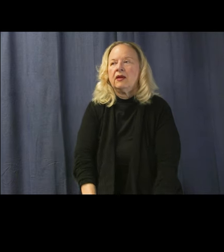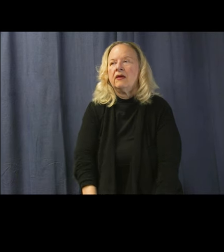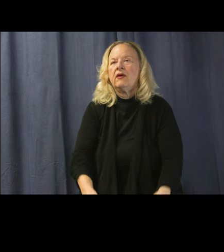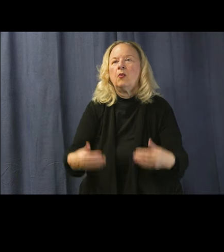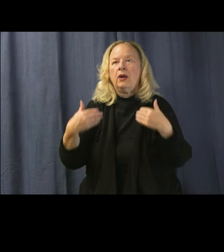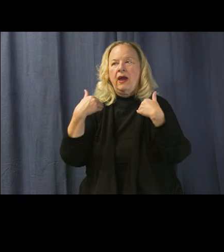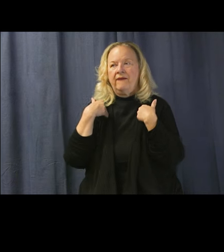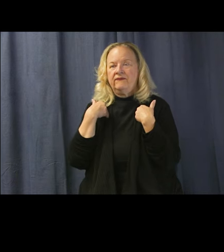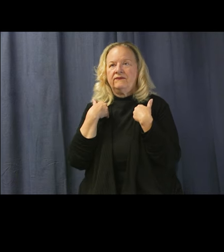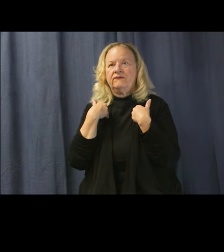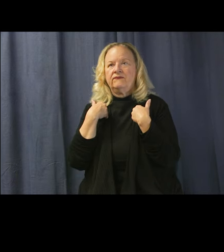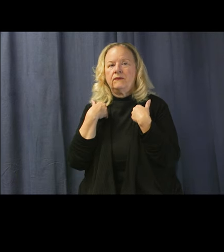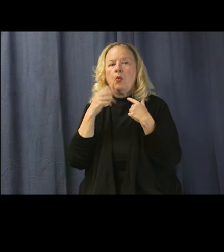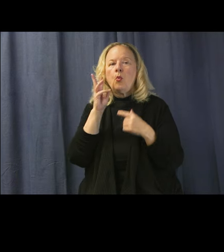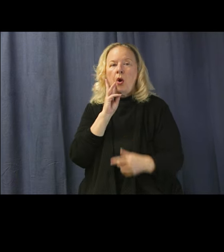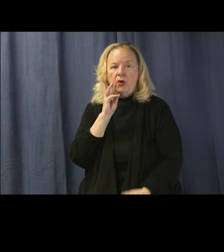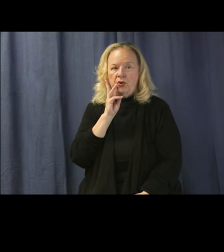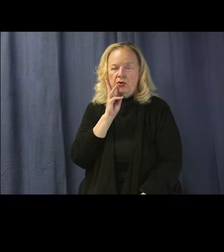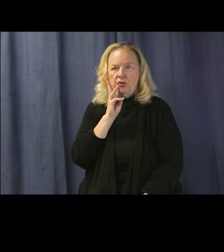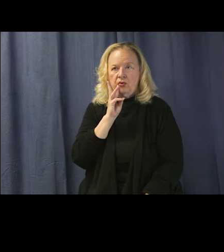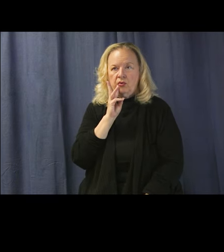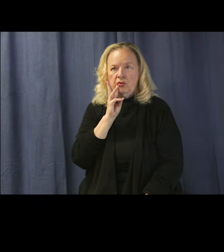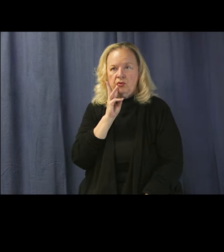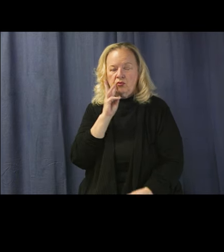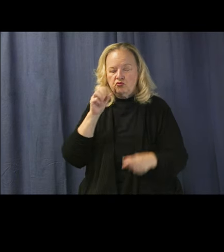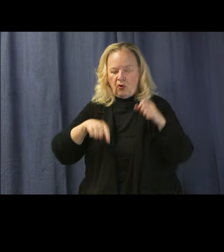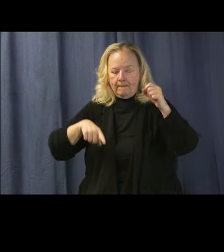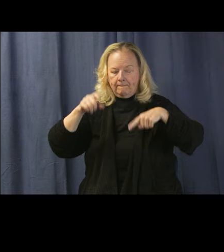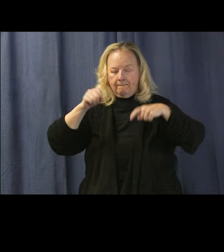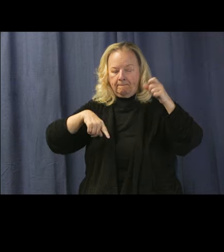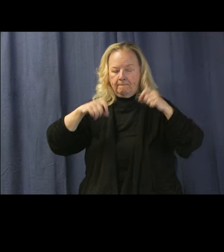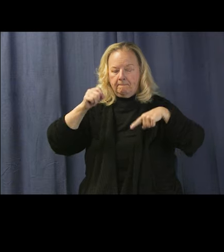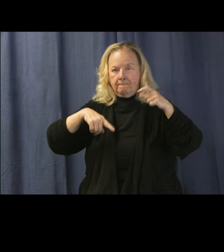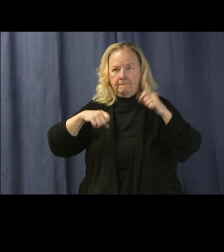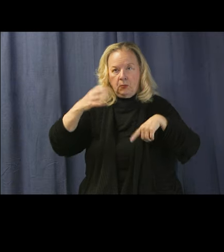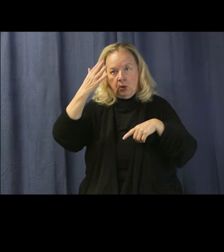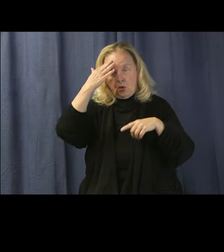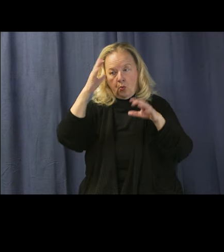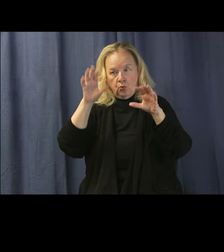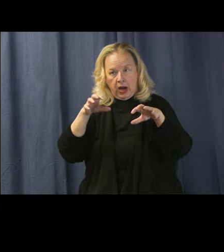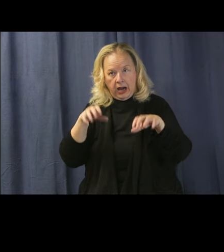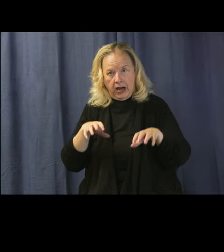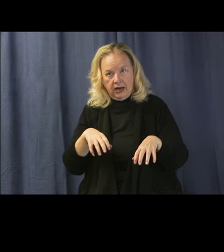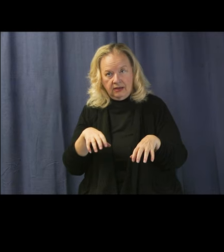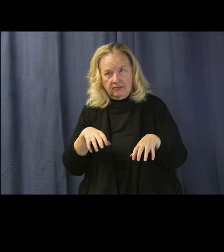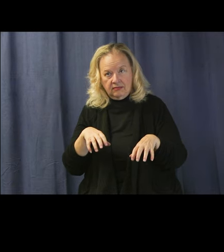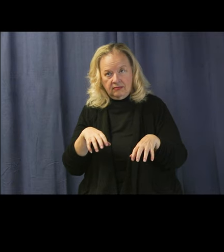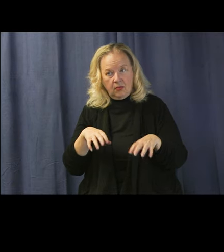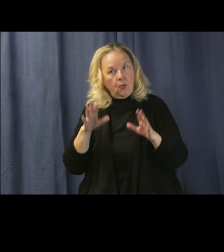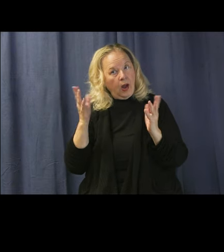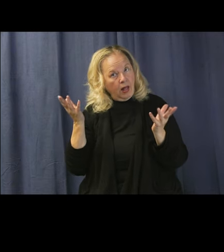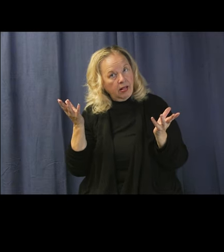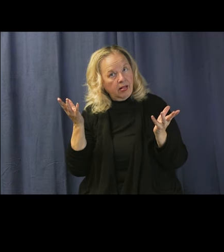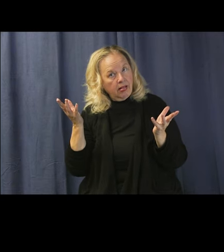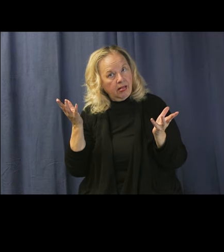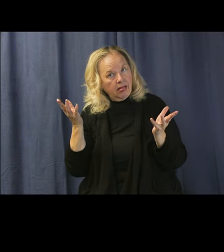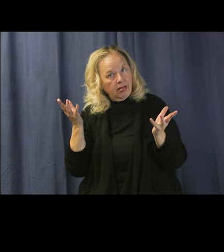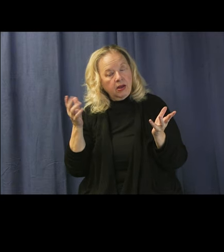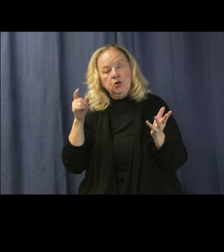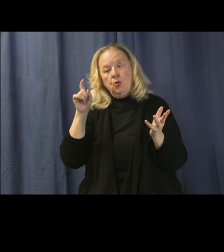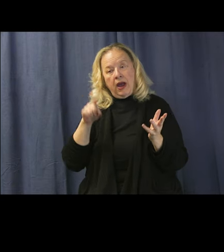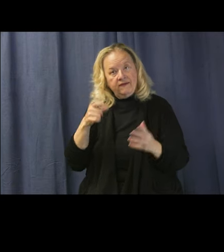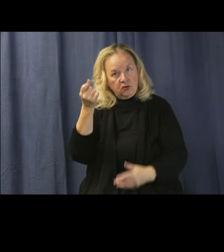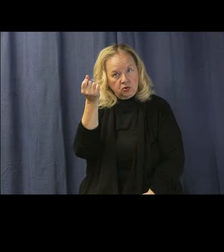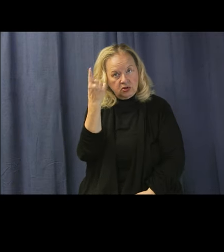So here we have water dropping. We know there's rain. Well, you